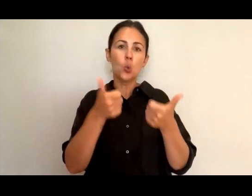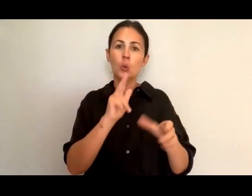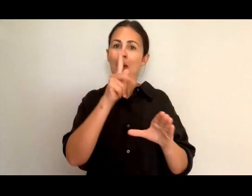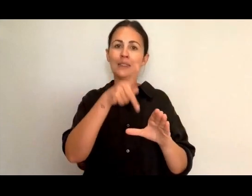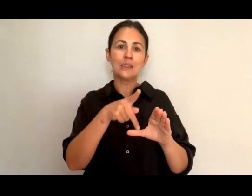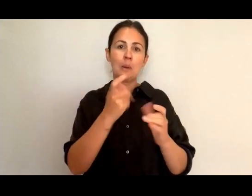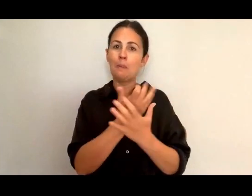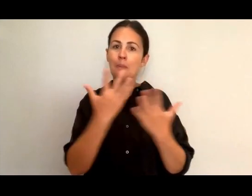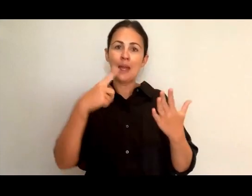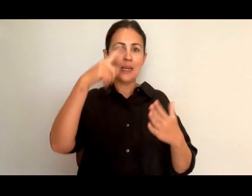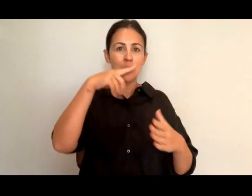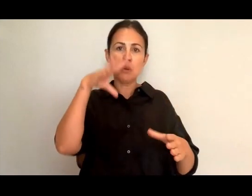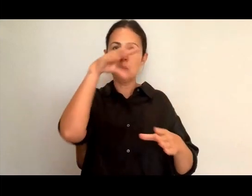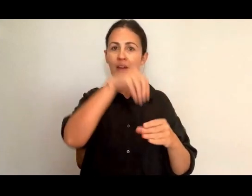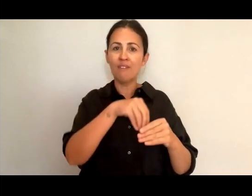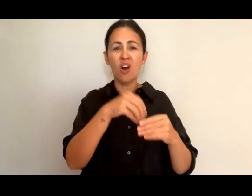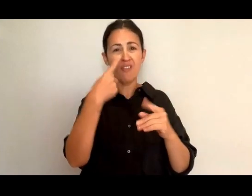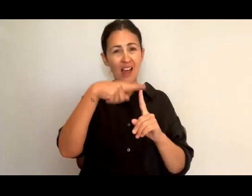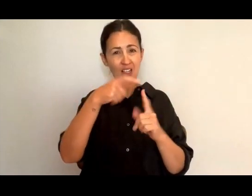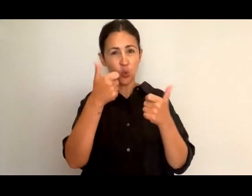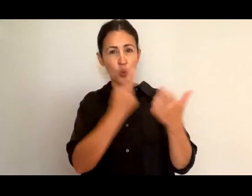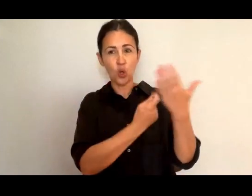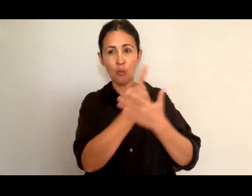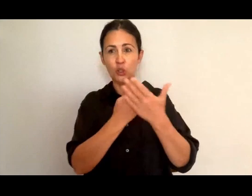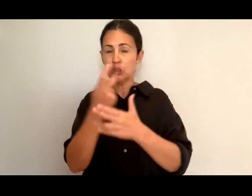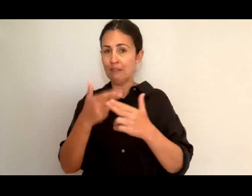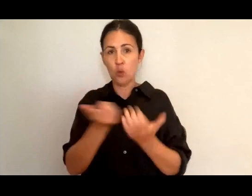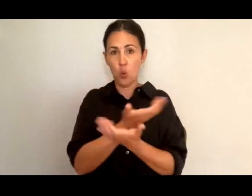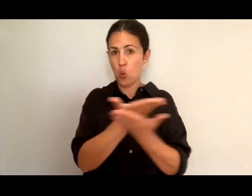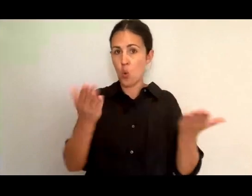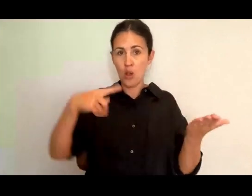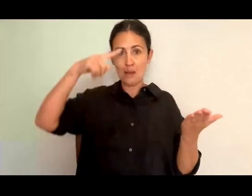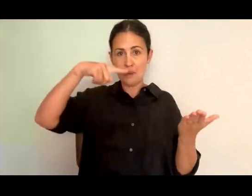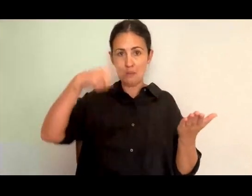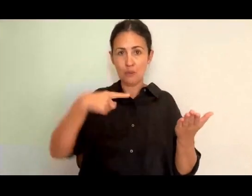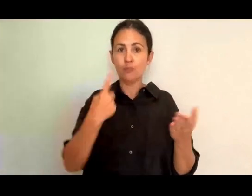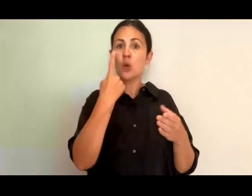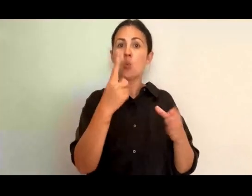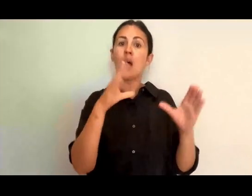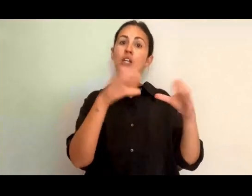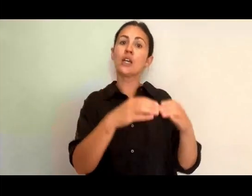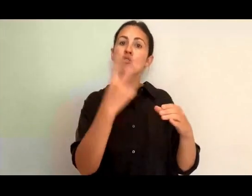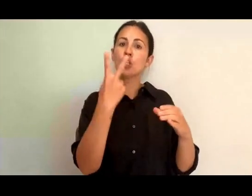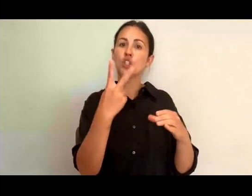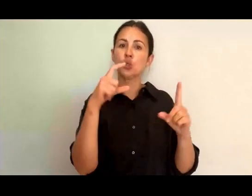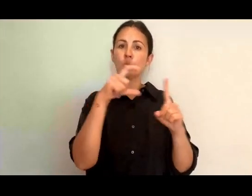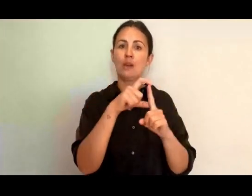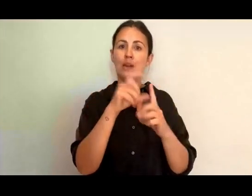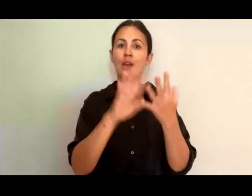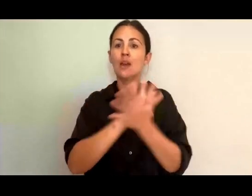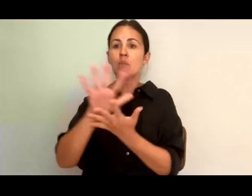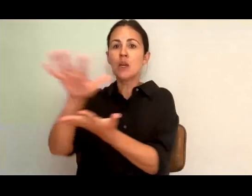into the show. And even in the two-dimensional category, when we're looking at making artworks from recycled materials, this